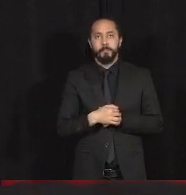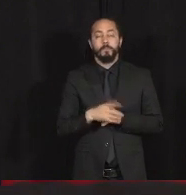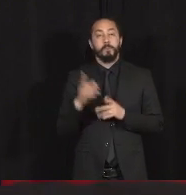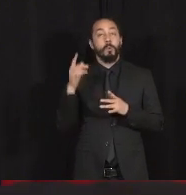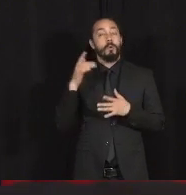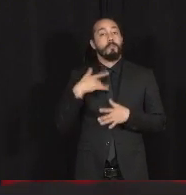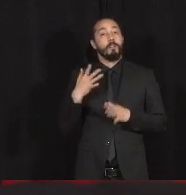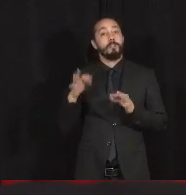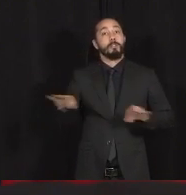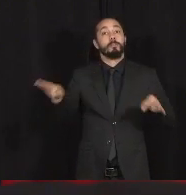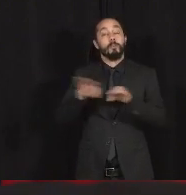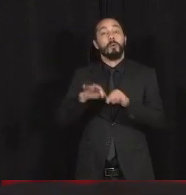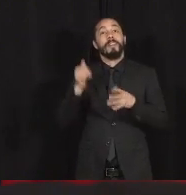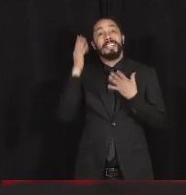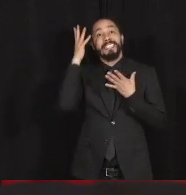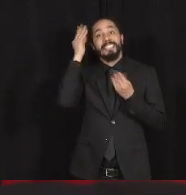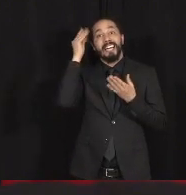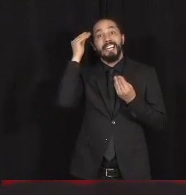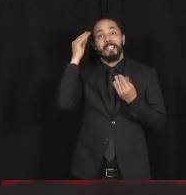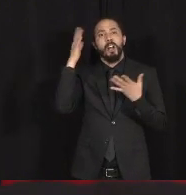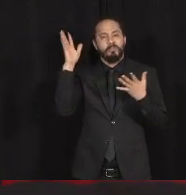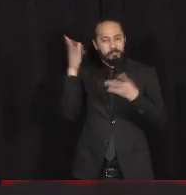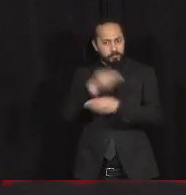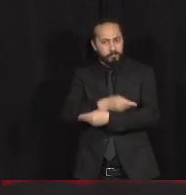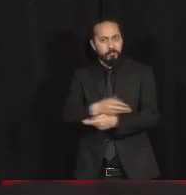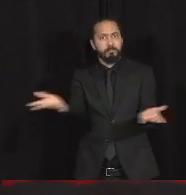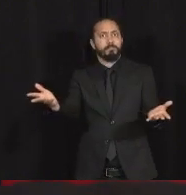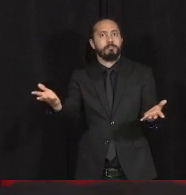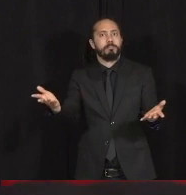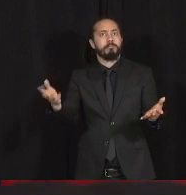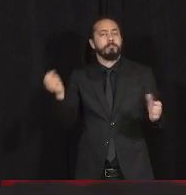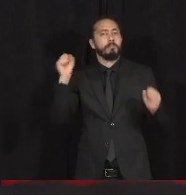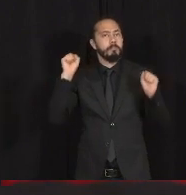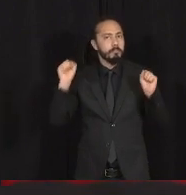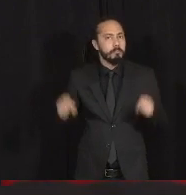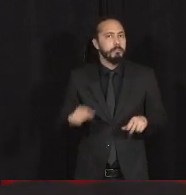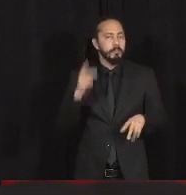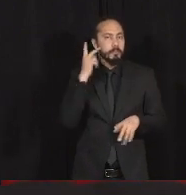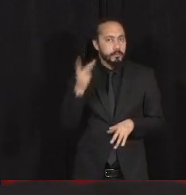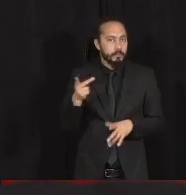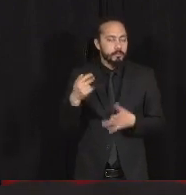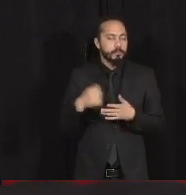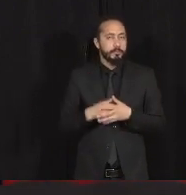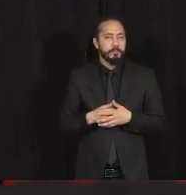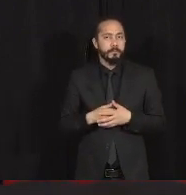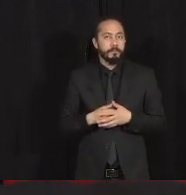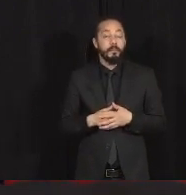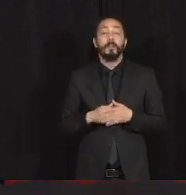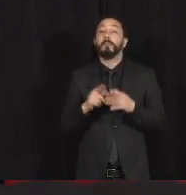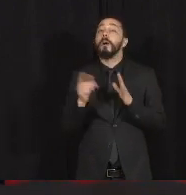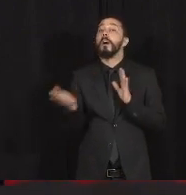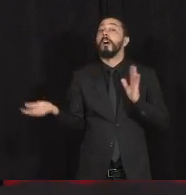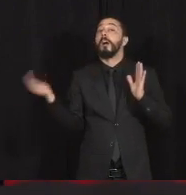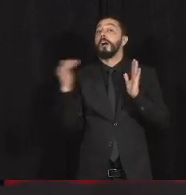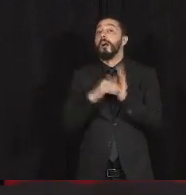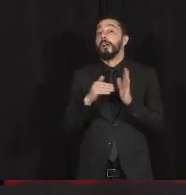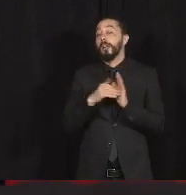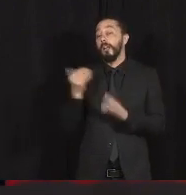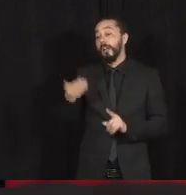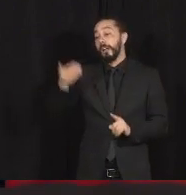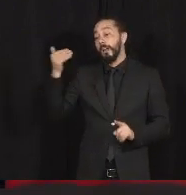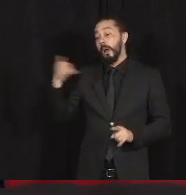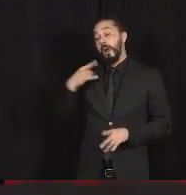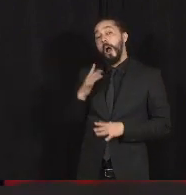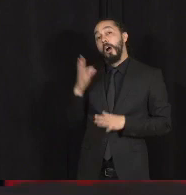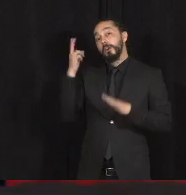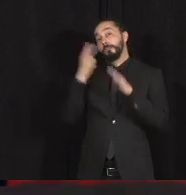But once again, the early projections of mortality were made were provided